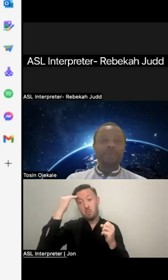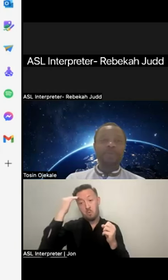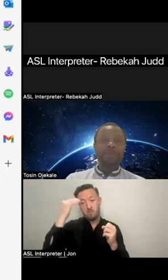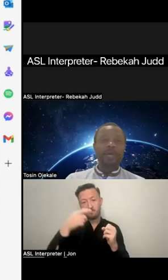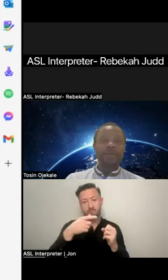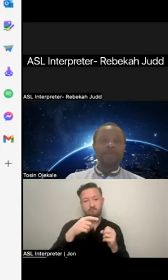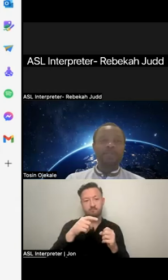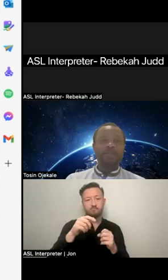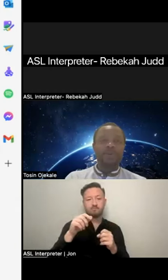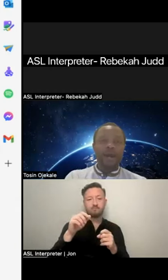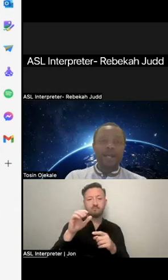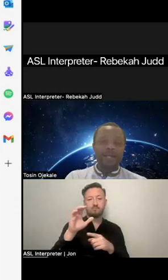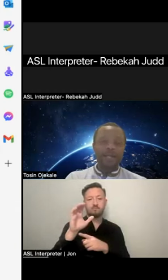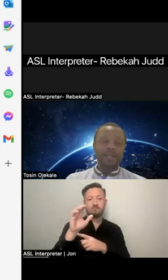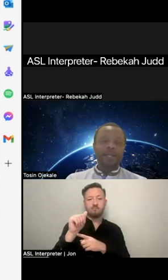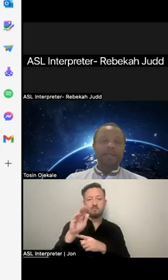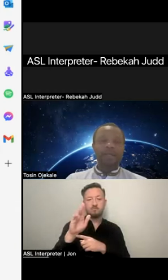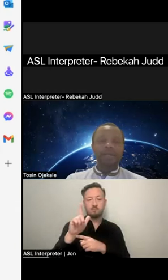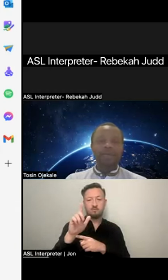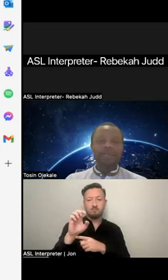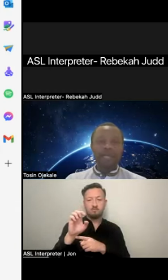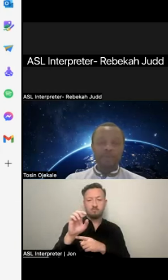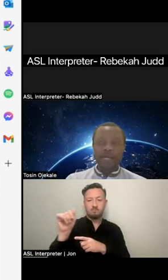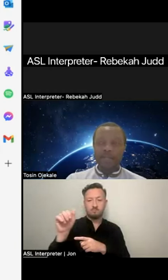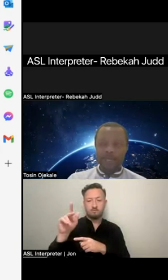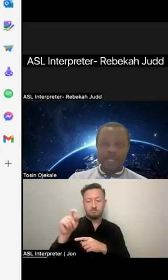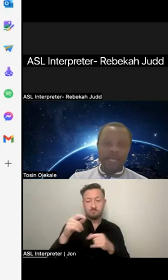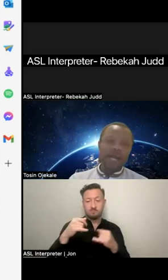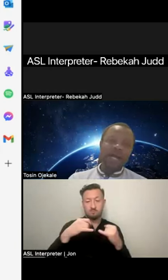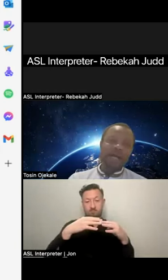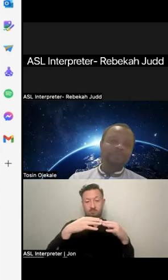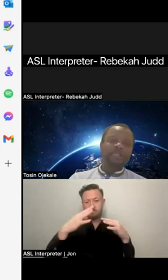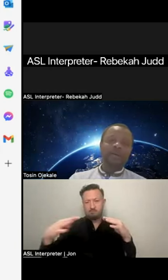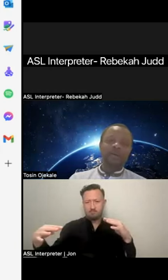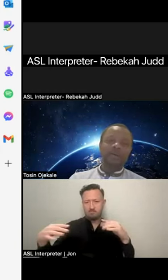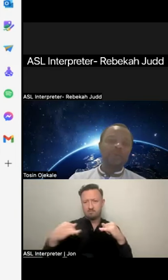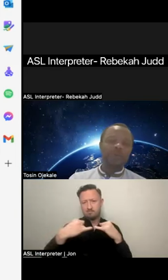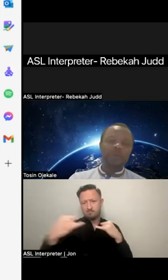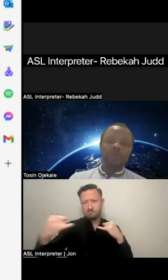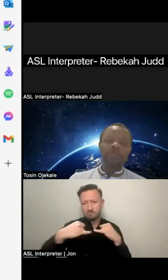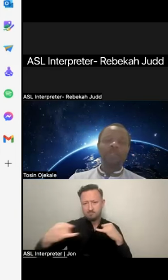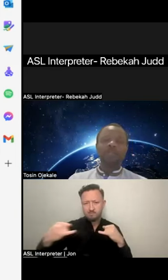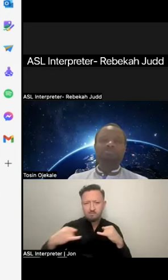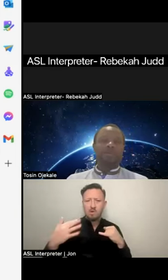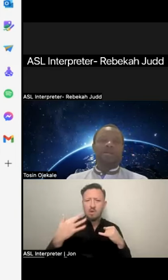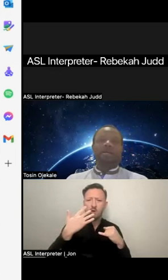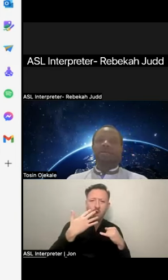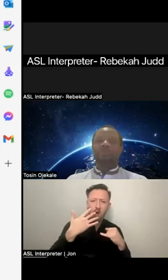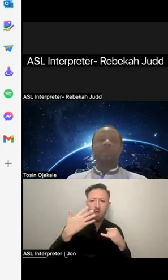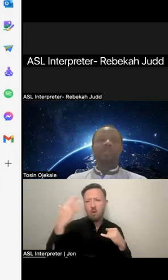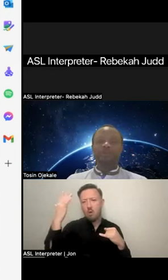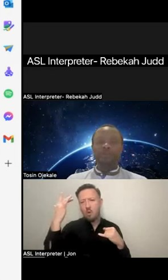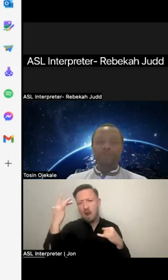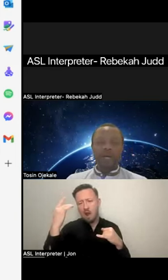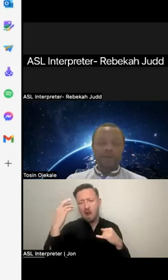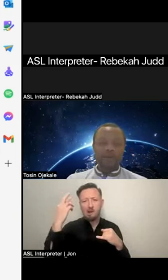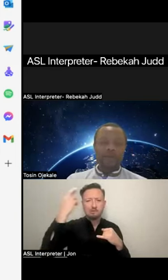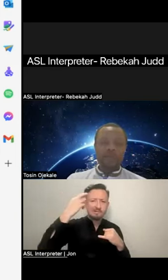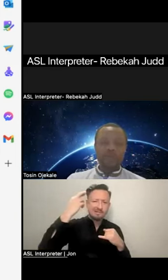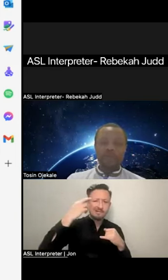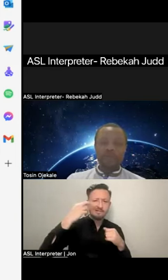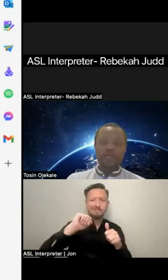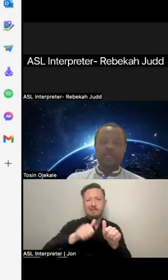cables, but we are not sure why those cables are the way they have, the color code, what they do, and all